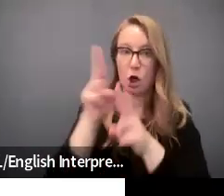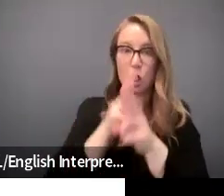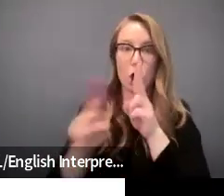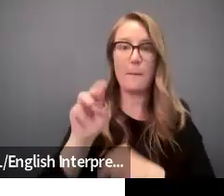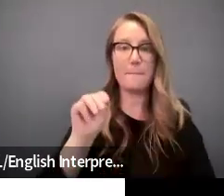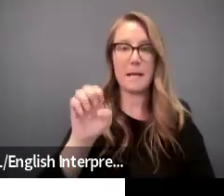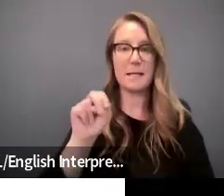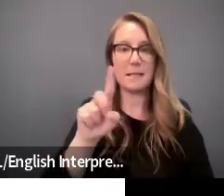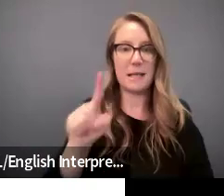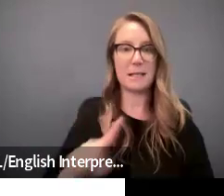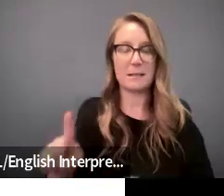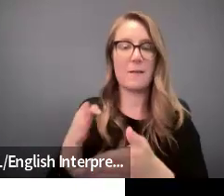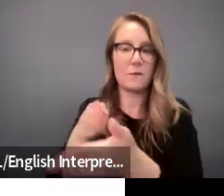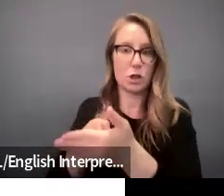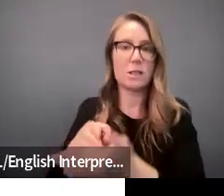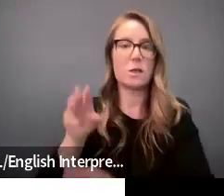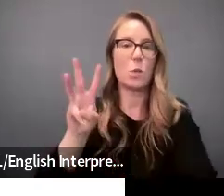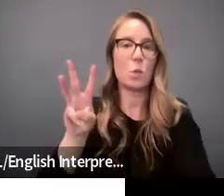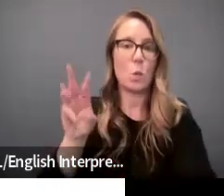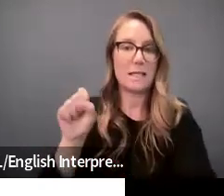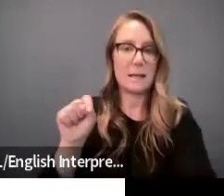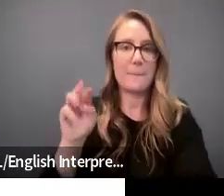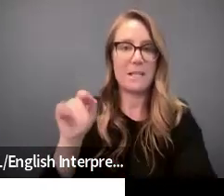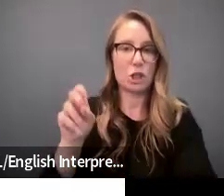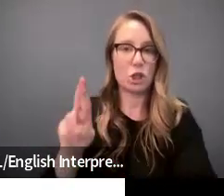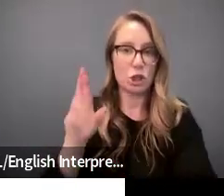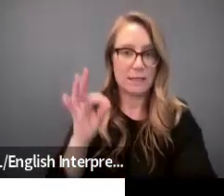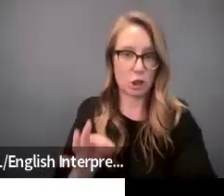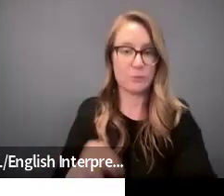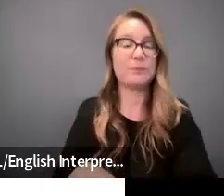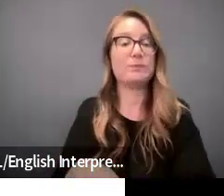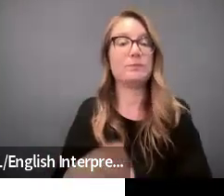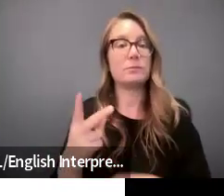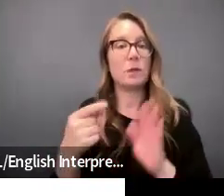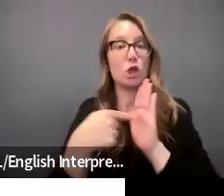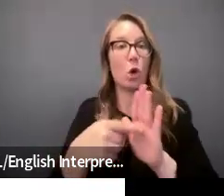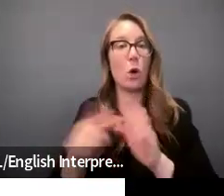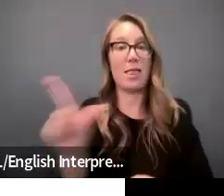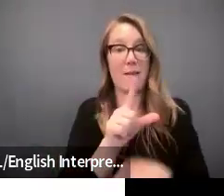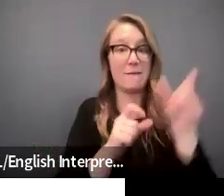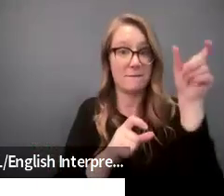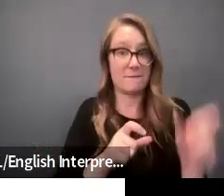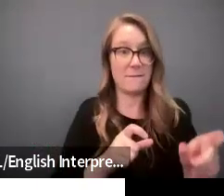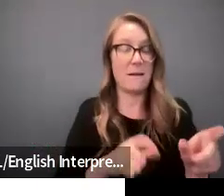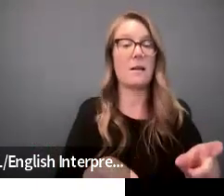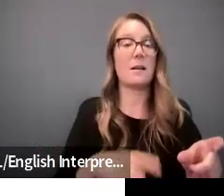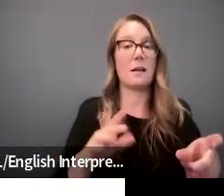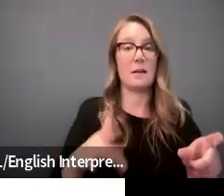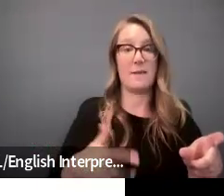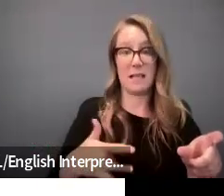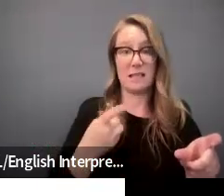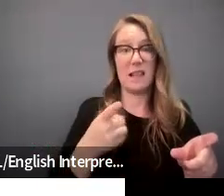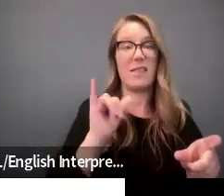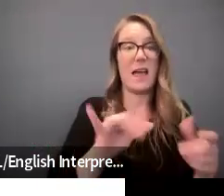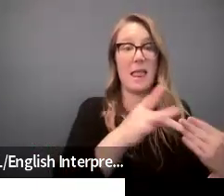Mendez versus Westminster decision. And then the decisions on the left, the events on the left, all really